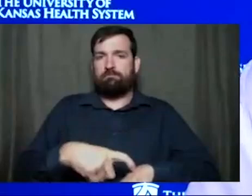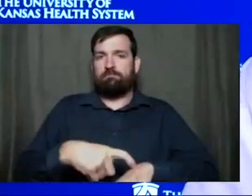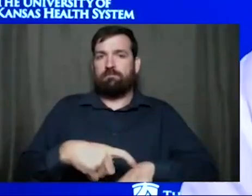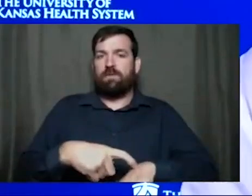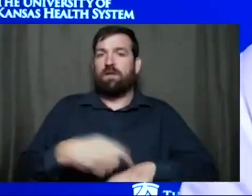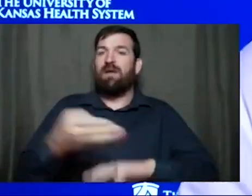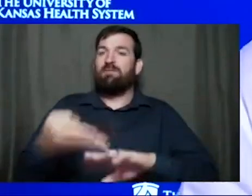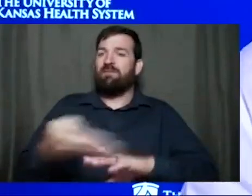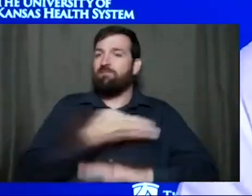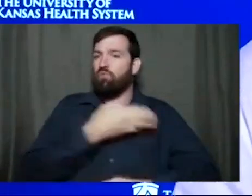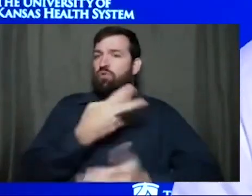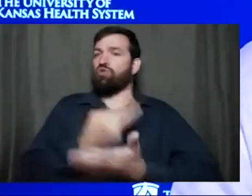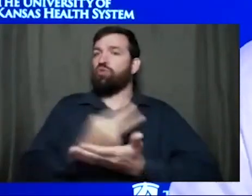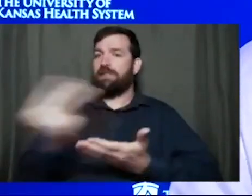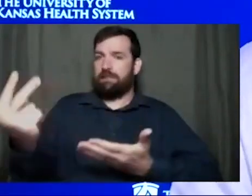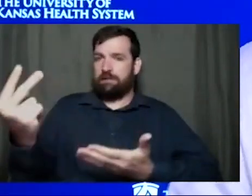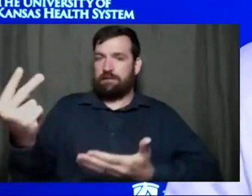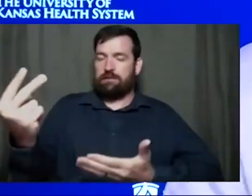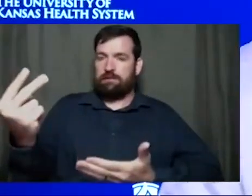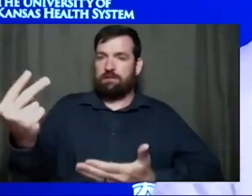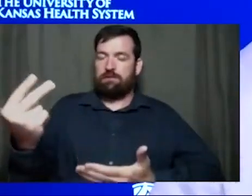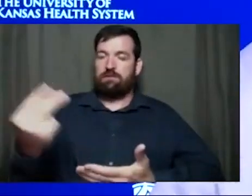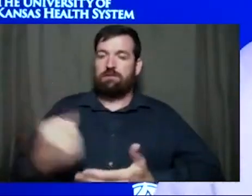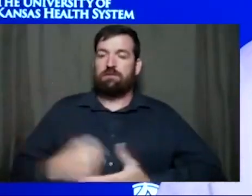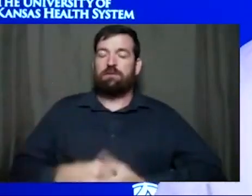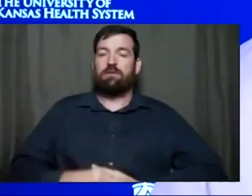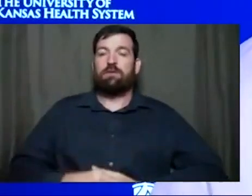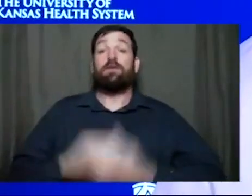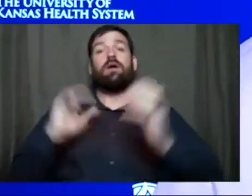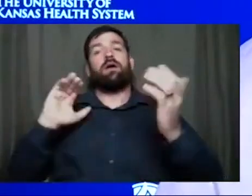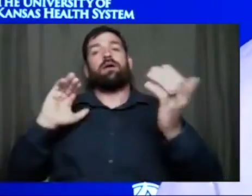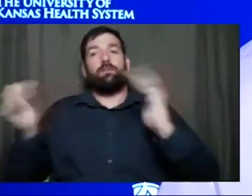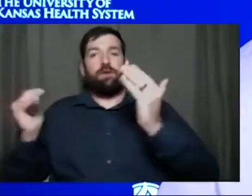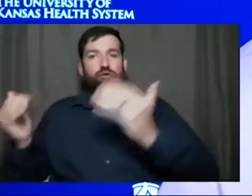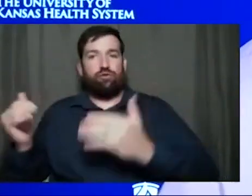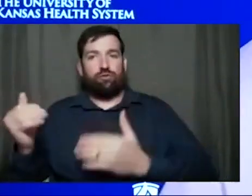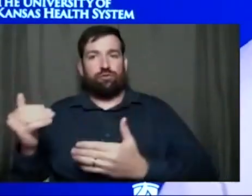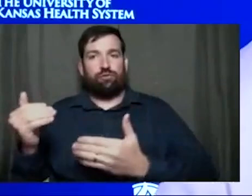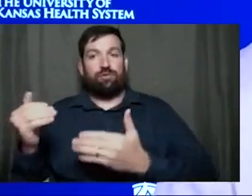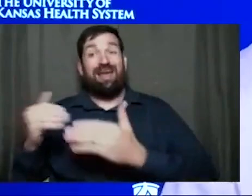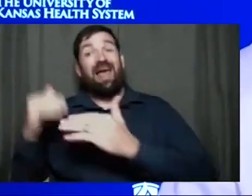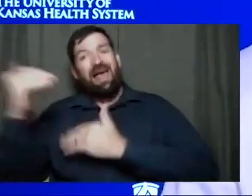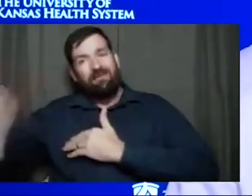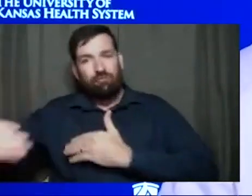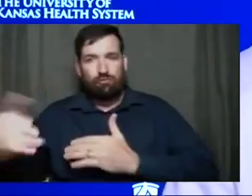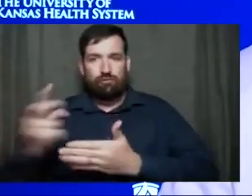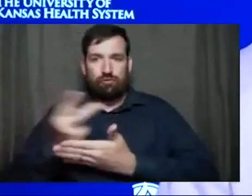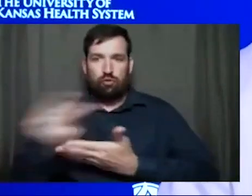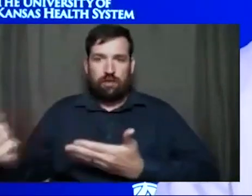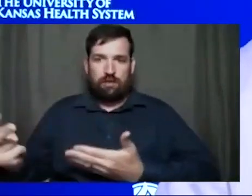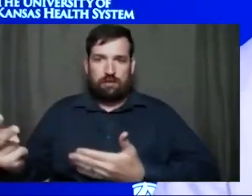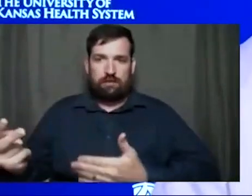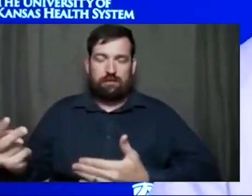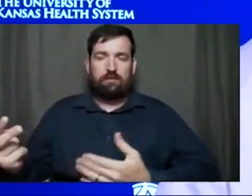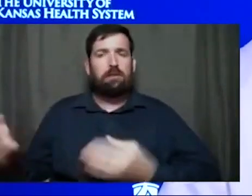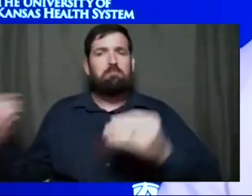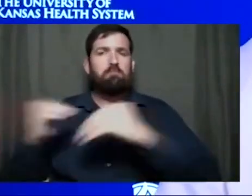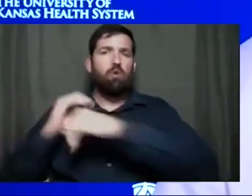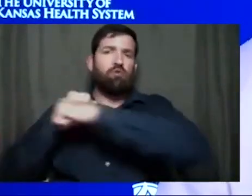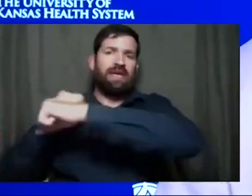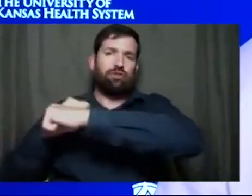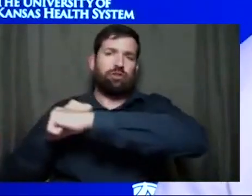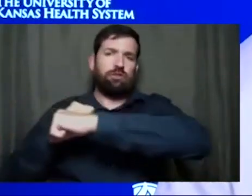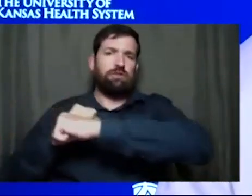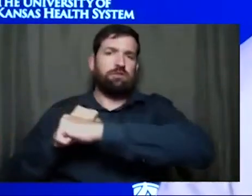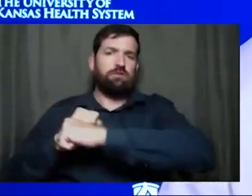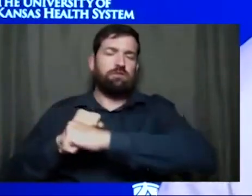weeks after that third dose compared to after the 2 weeks after that third dose. And the protection was a little bit better after that 2